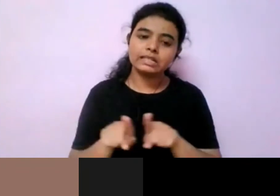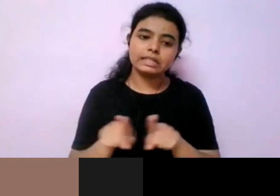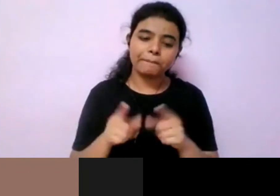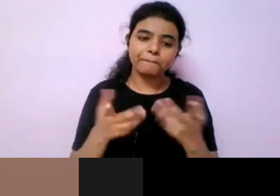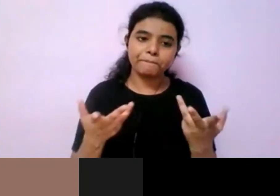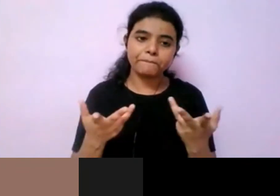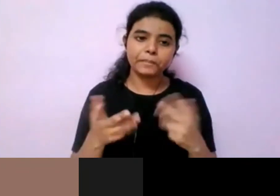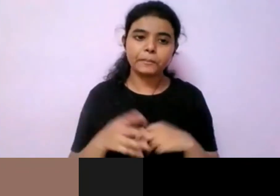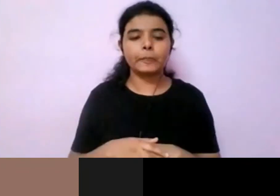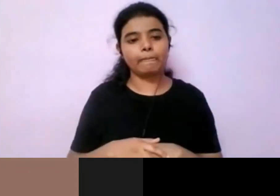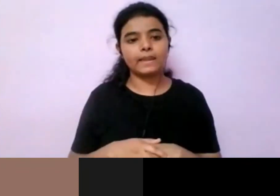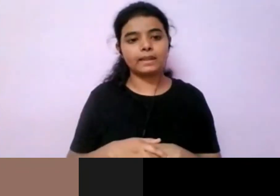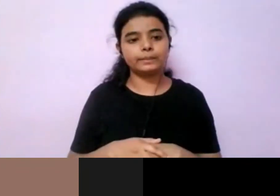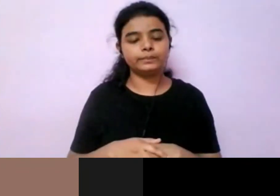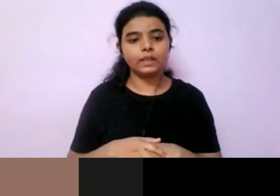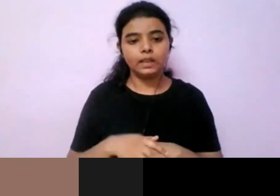with